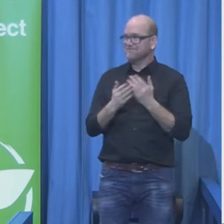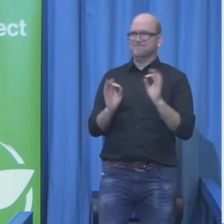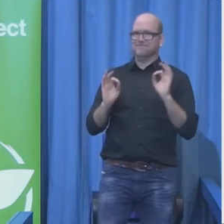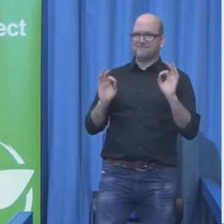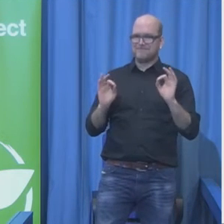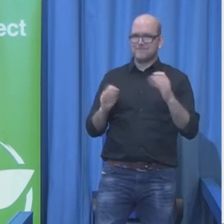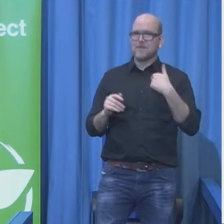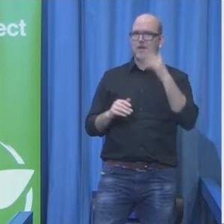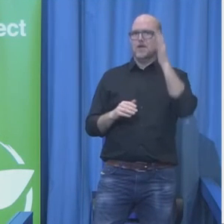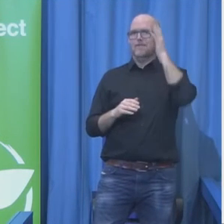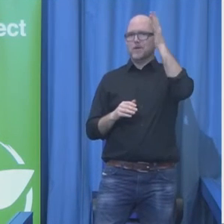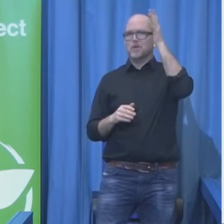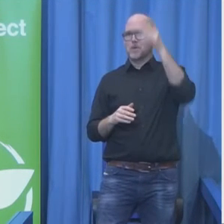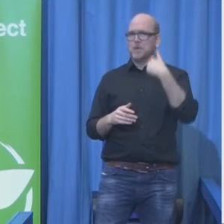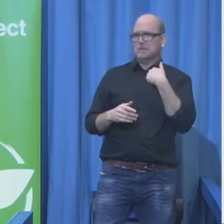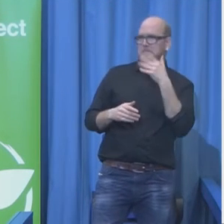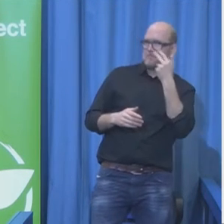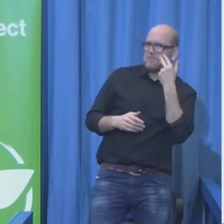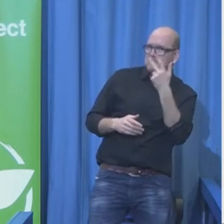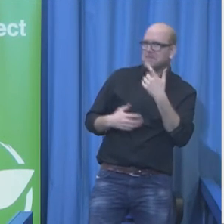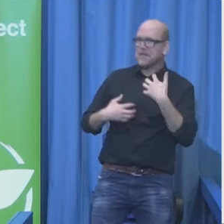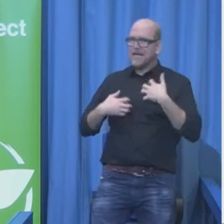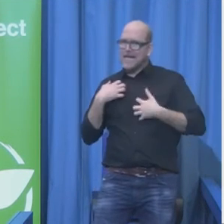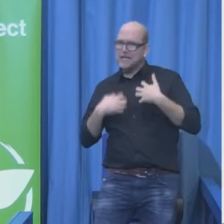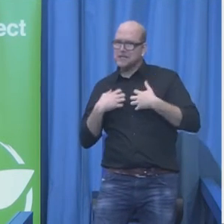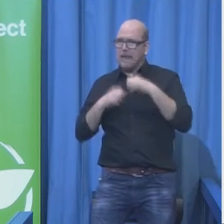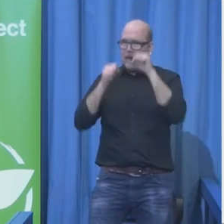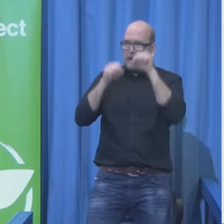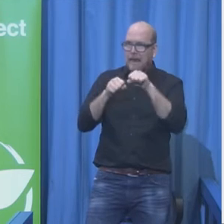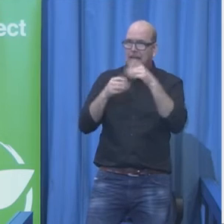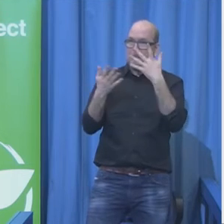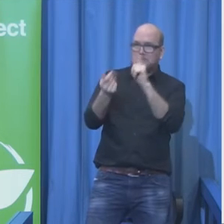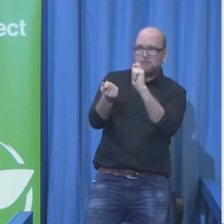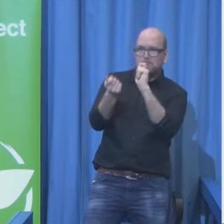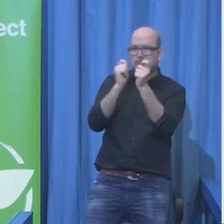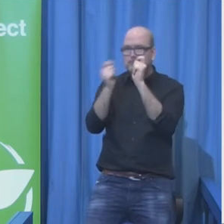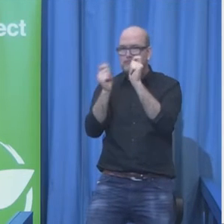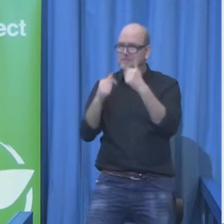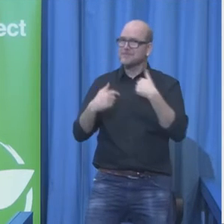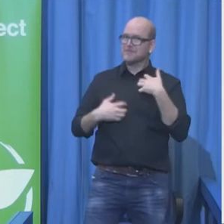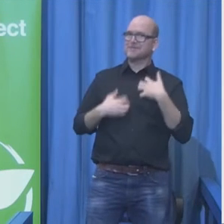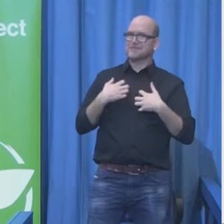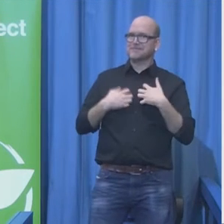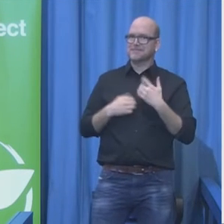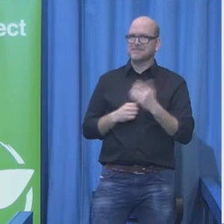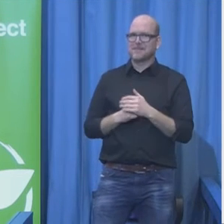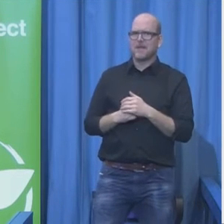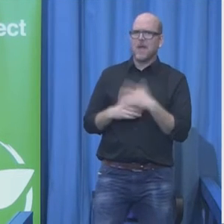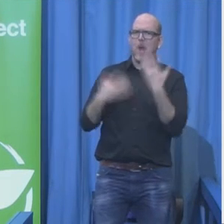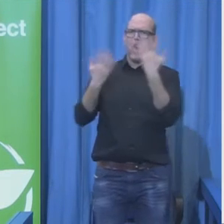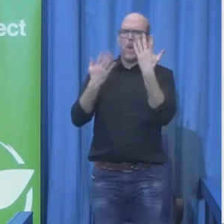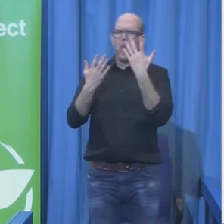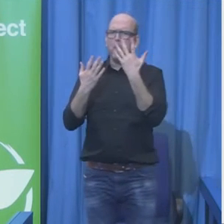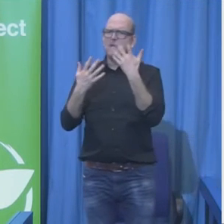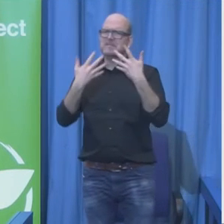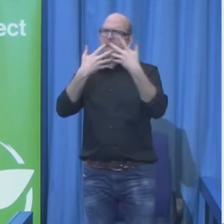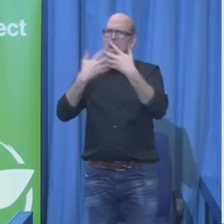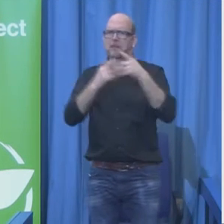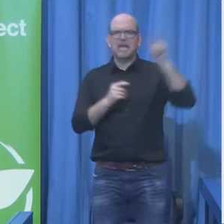disabilities? Okay, interesting question. I will go back behind Ingrid, the gentleman with the nice tie,